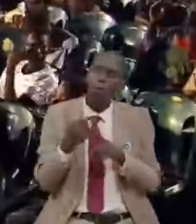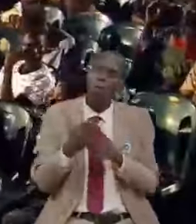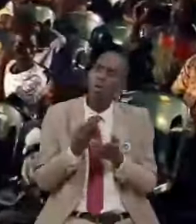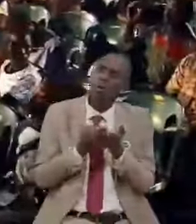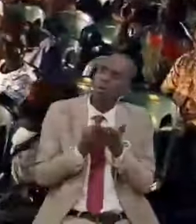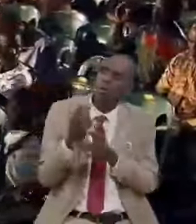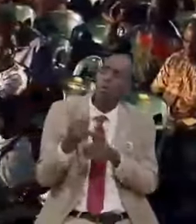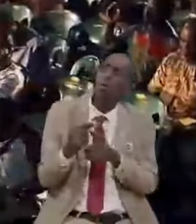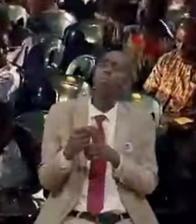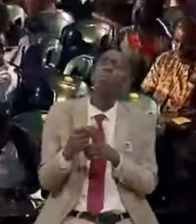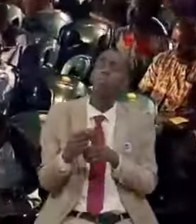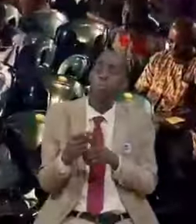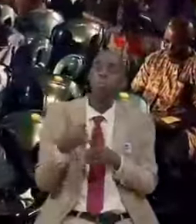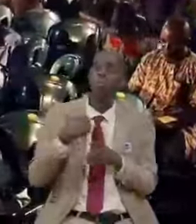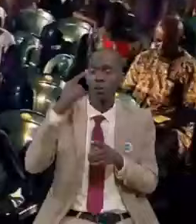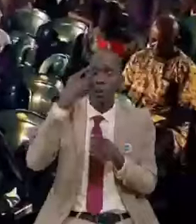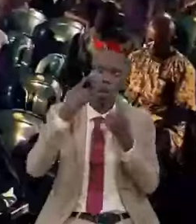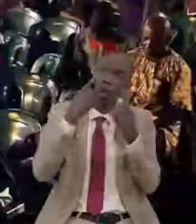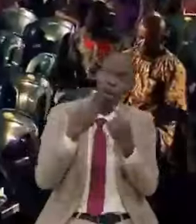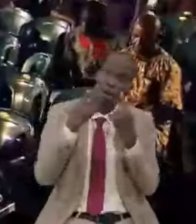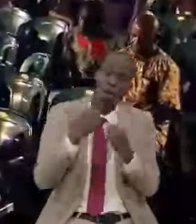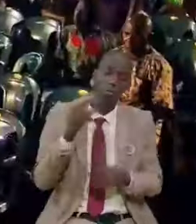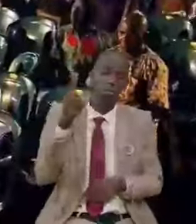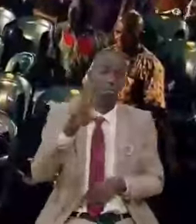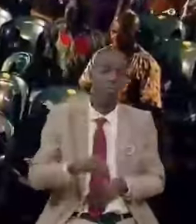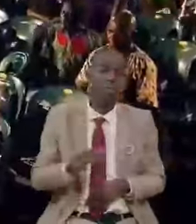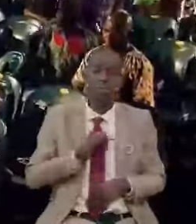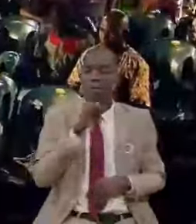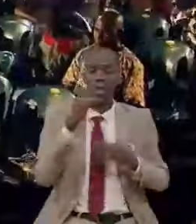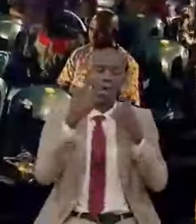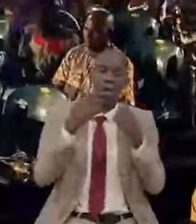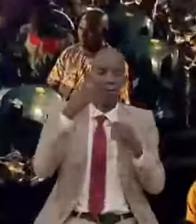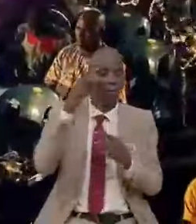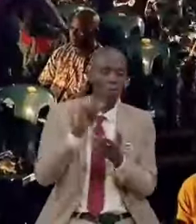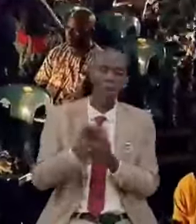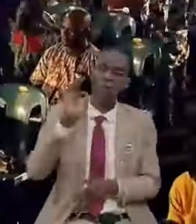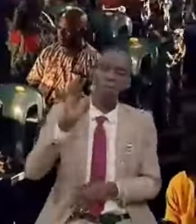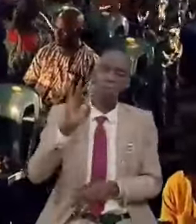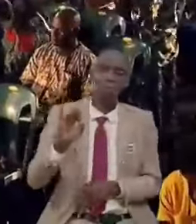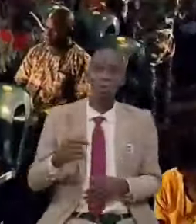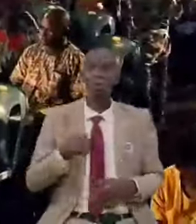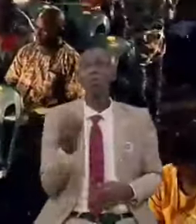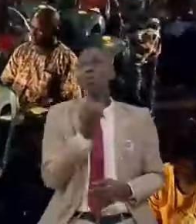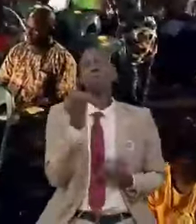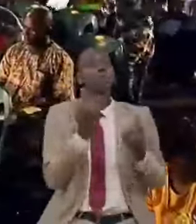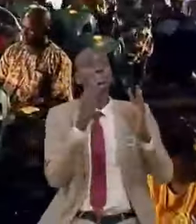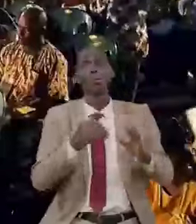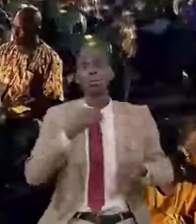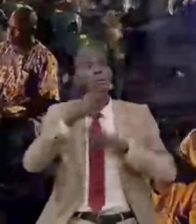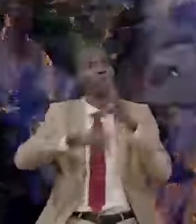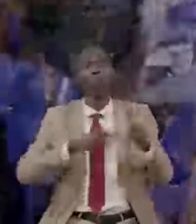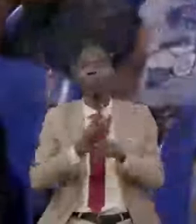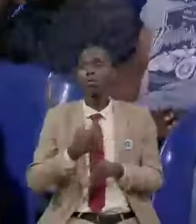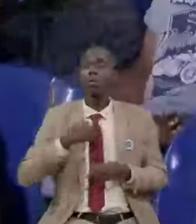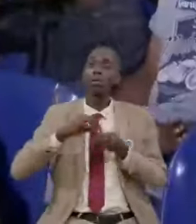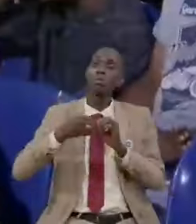they saying? Am I the only one doing that here? Am I the only one that has ever done that? And isn't God a God